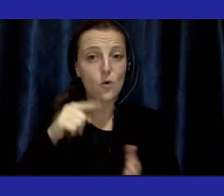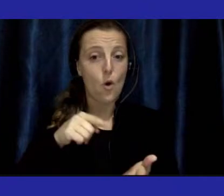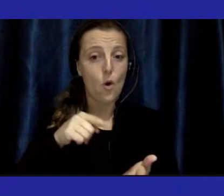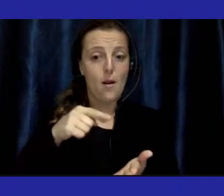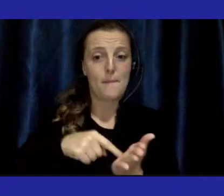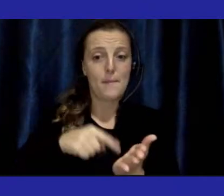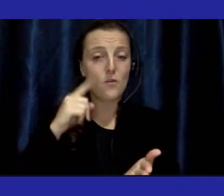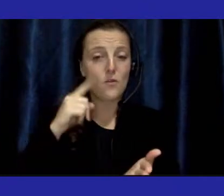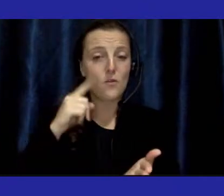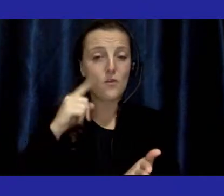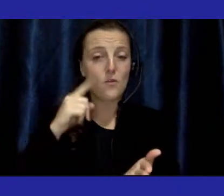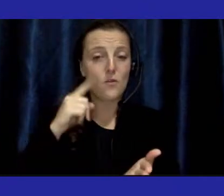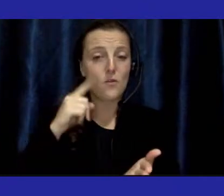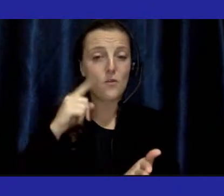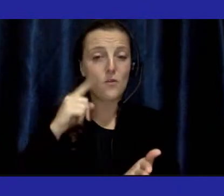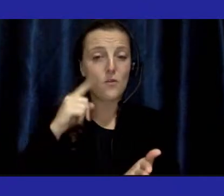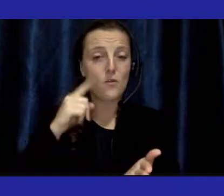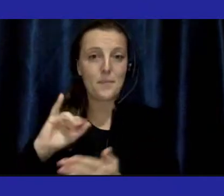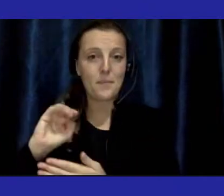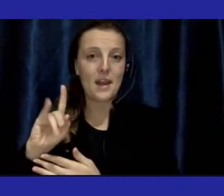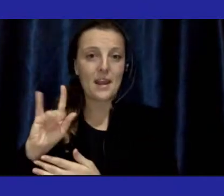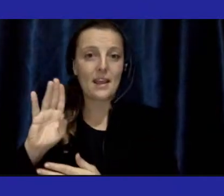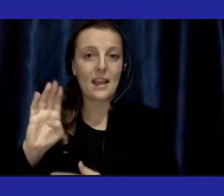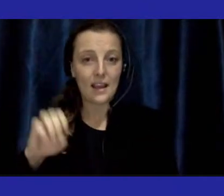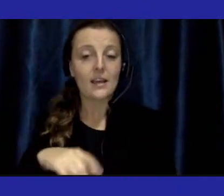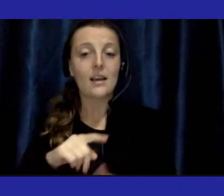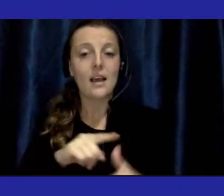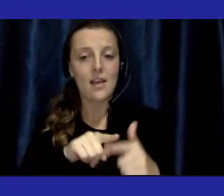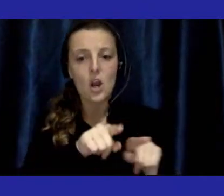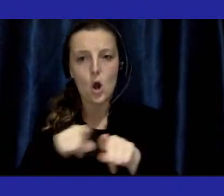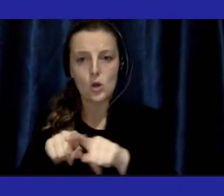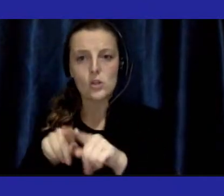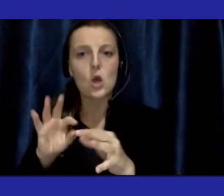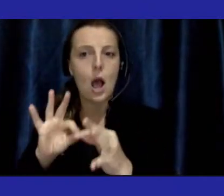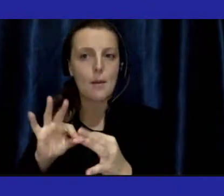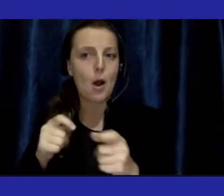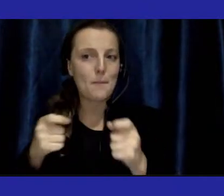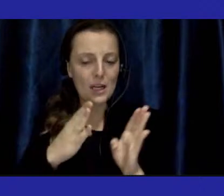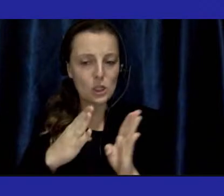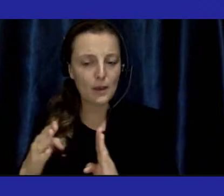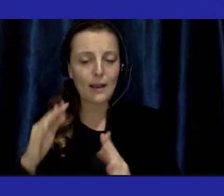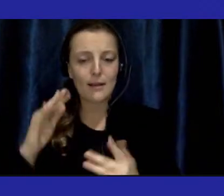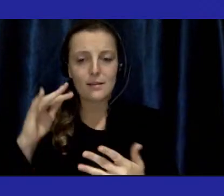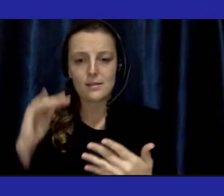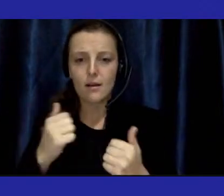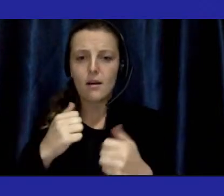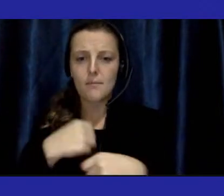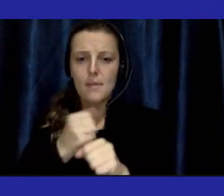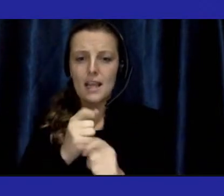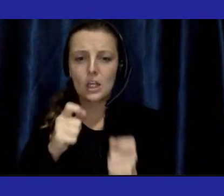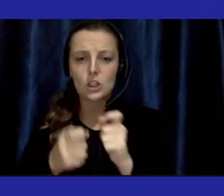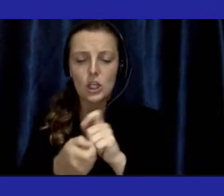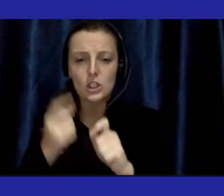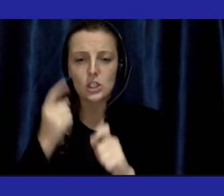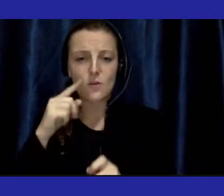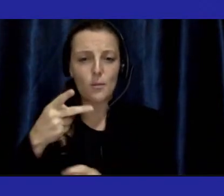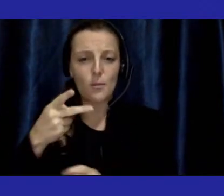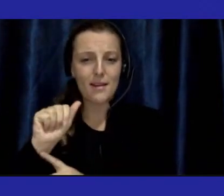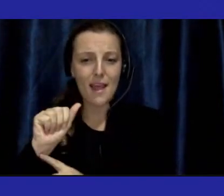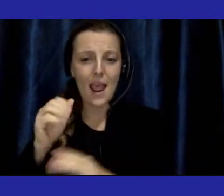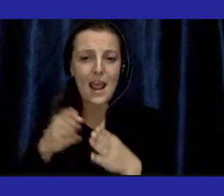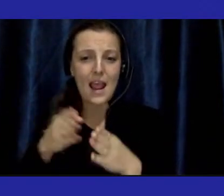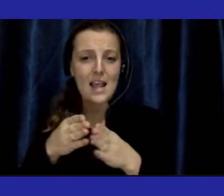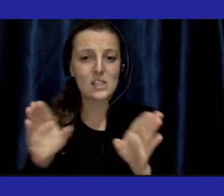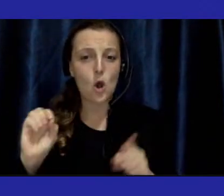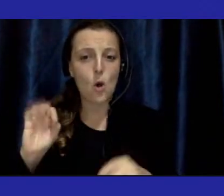for the purpose of Medicaid managed plans, making changes to the PA scope of practice and aligning supervision requirements